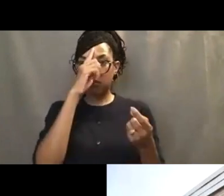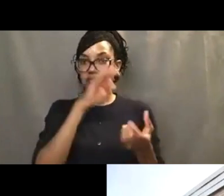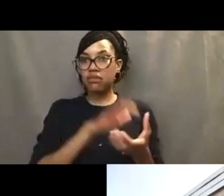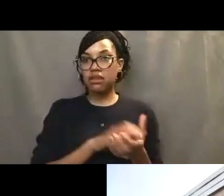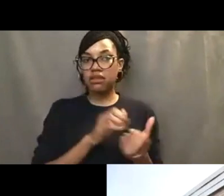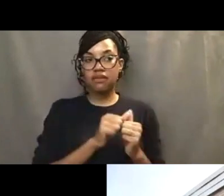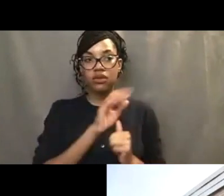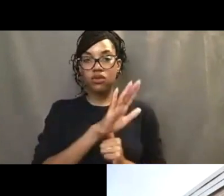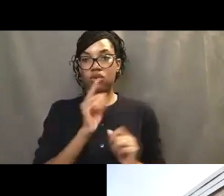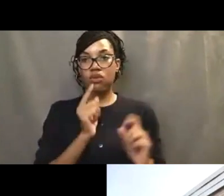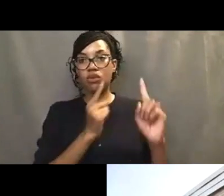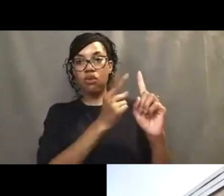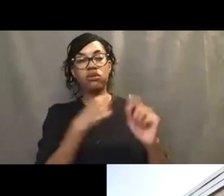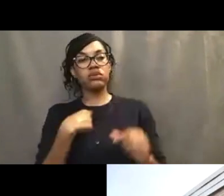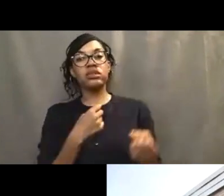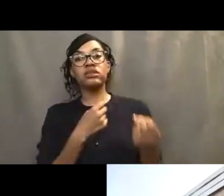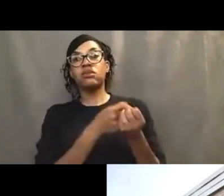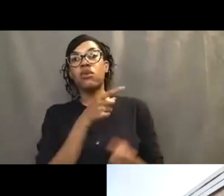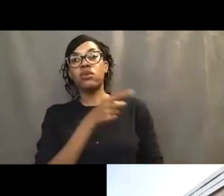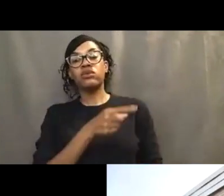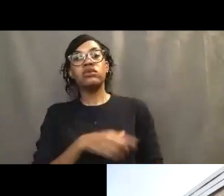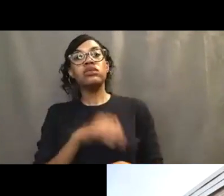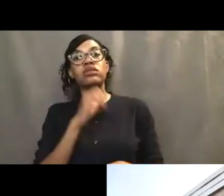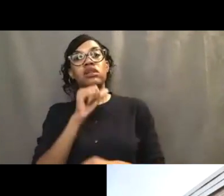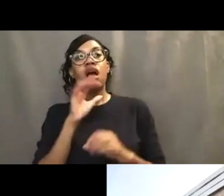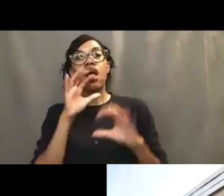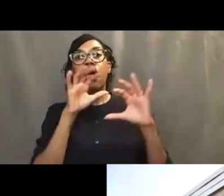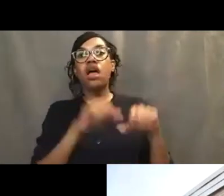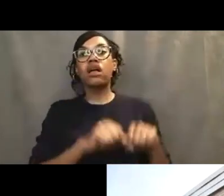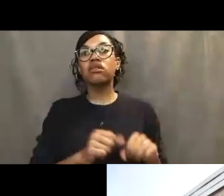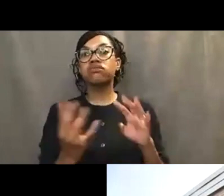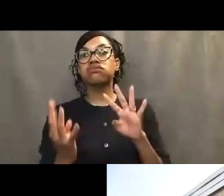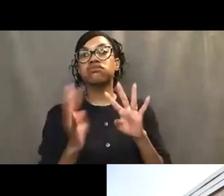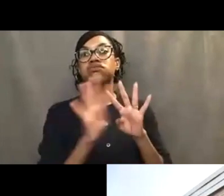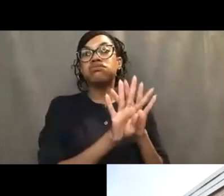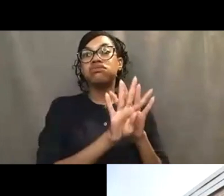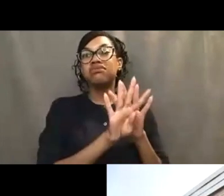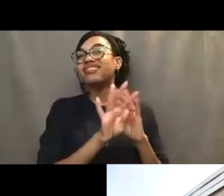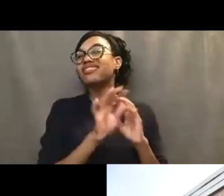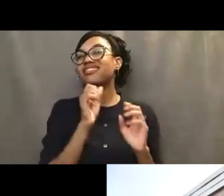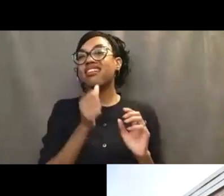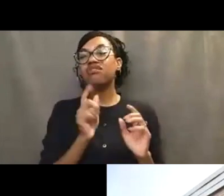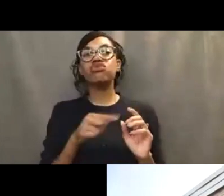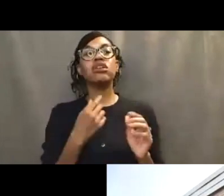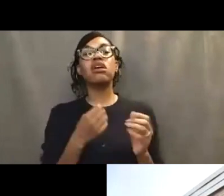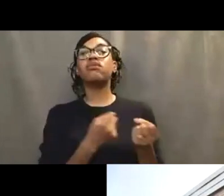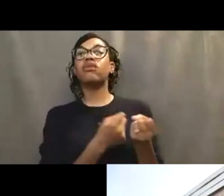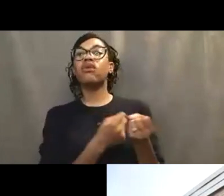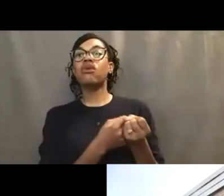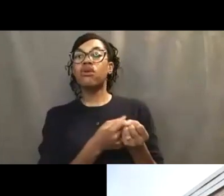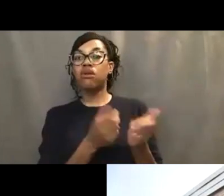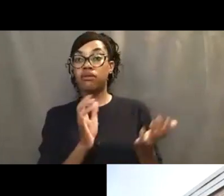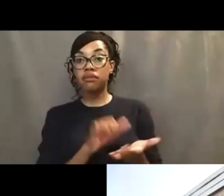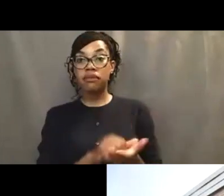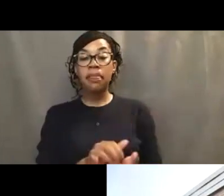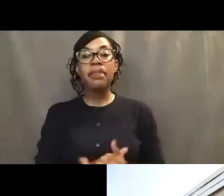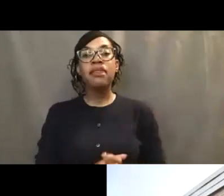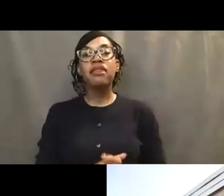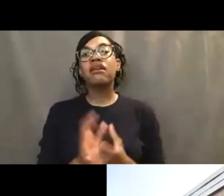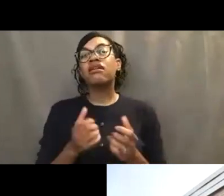that we're behind the students. So I would just say authentically doing the work, making the